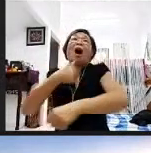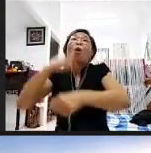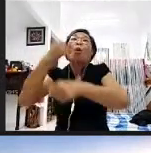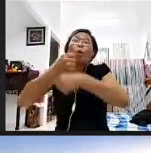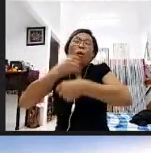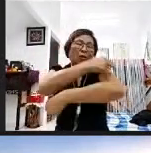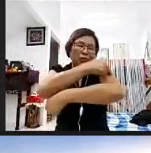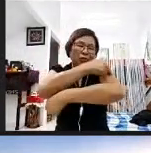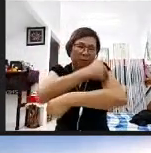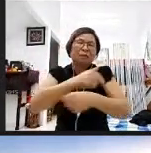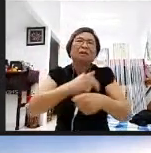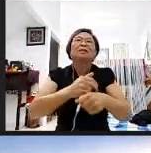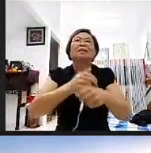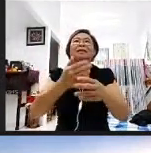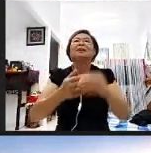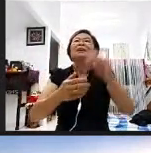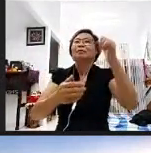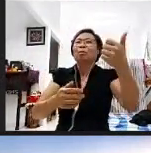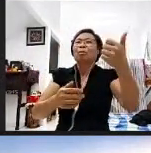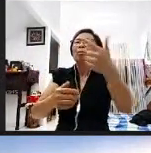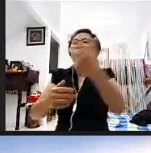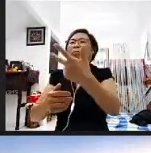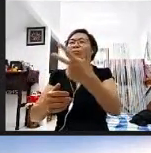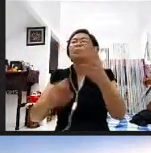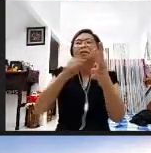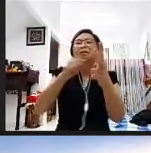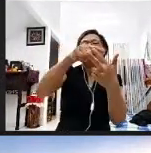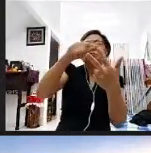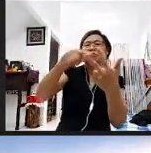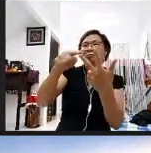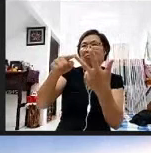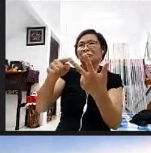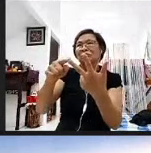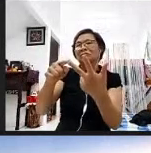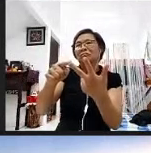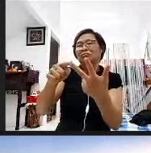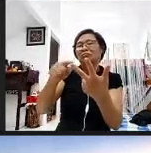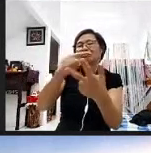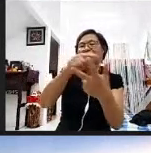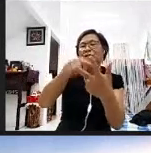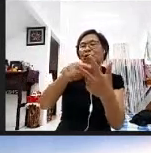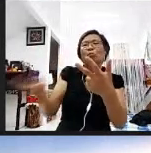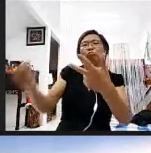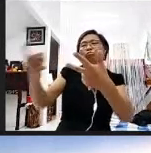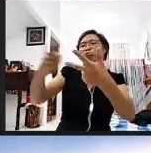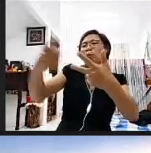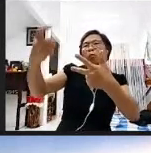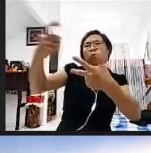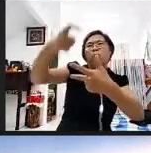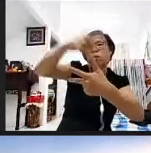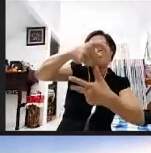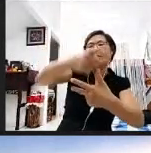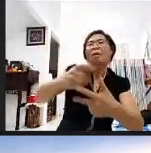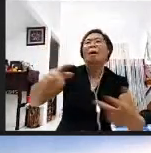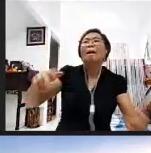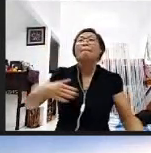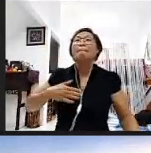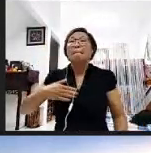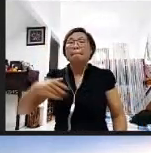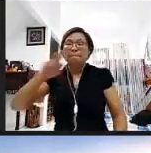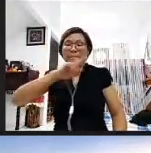the sharing in just three interrelated parts. Yeah, on a personal level, I'm grateful